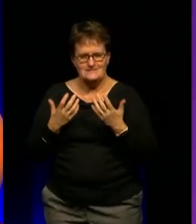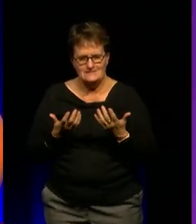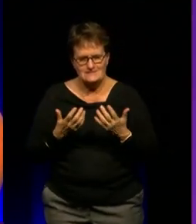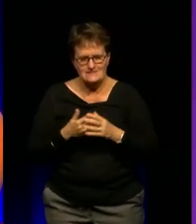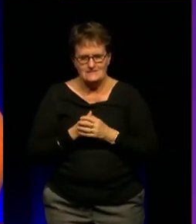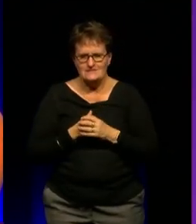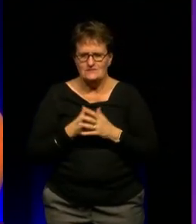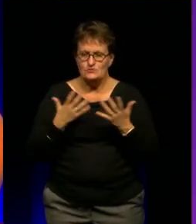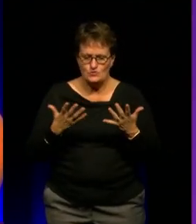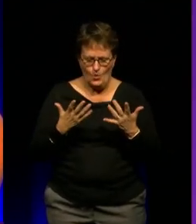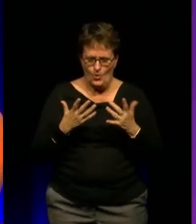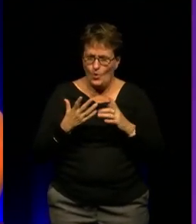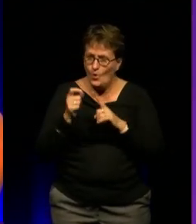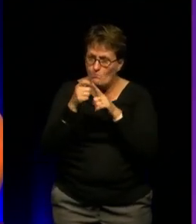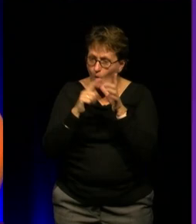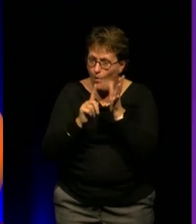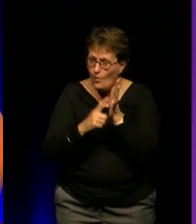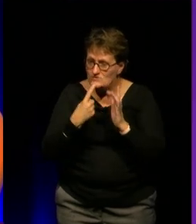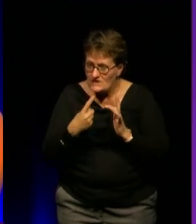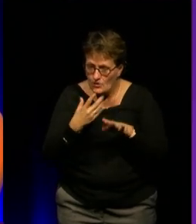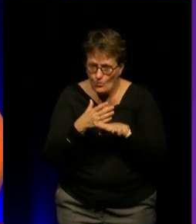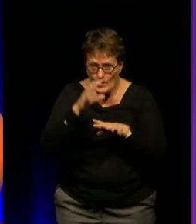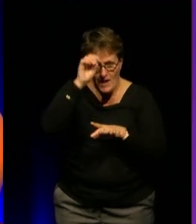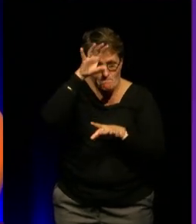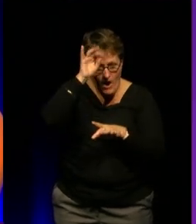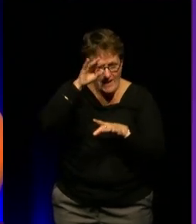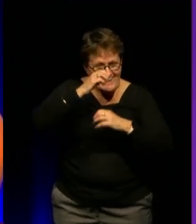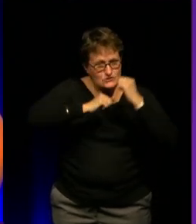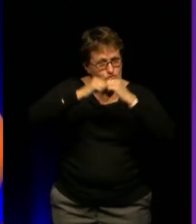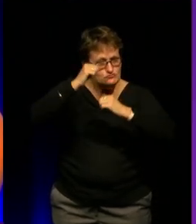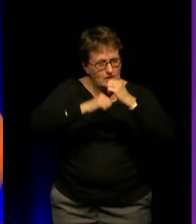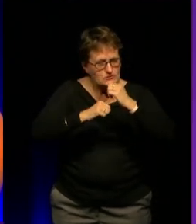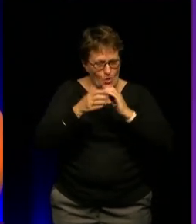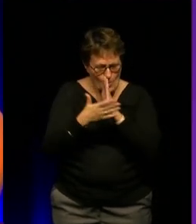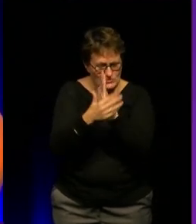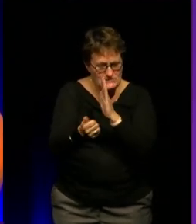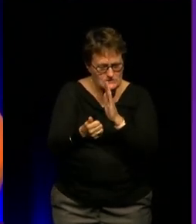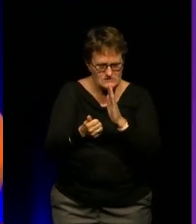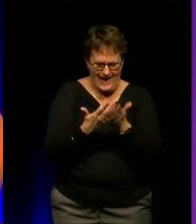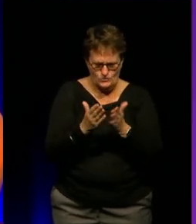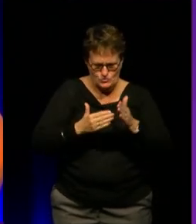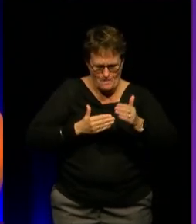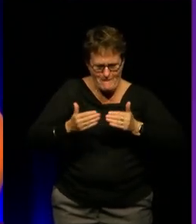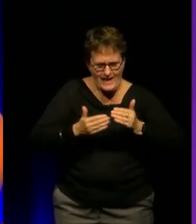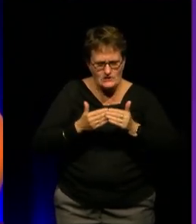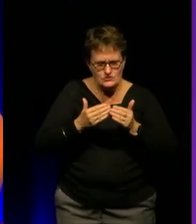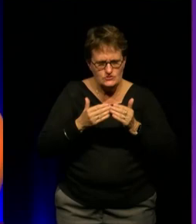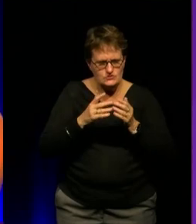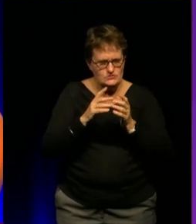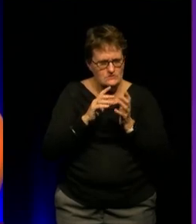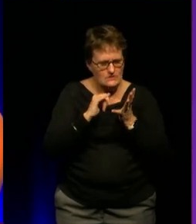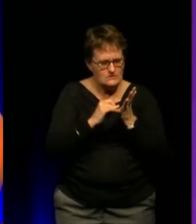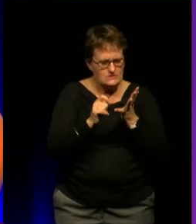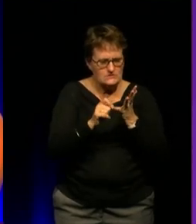in the mining construction industry, most of those lessons apply over. You know, treating people properly, managing supply chains, understanding customers. You